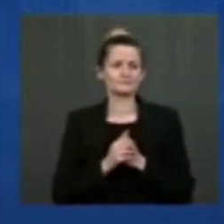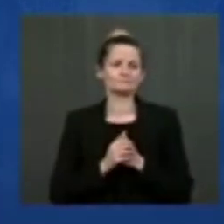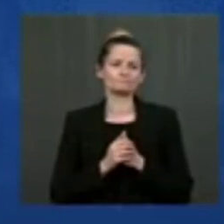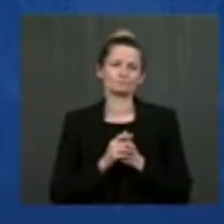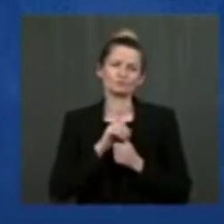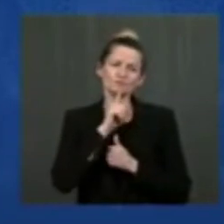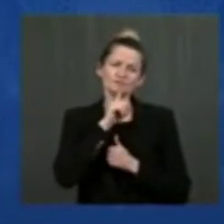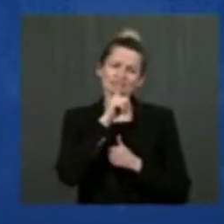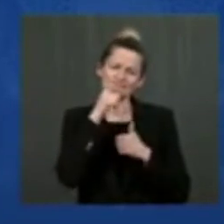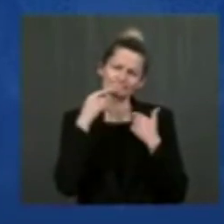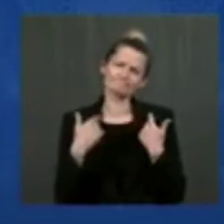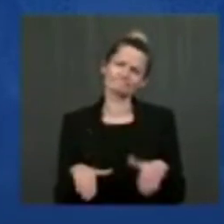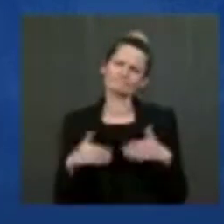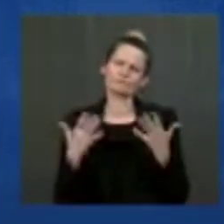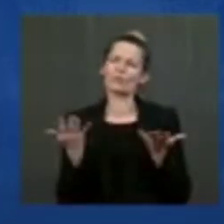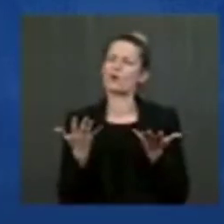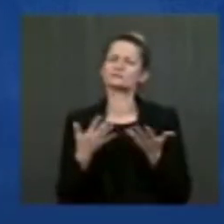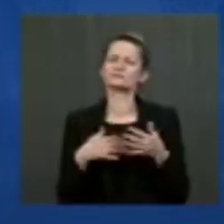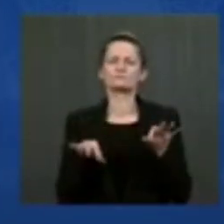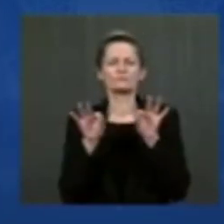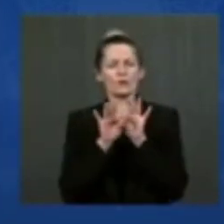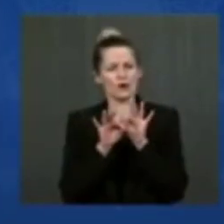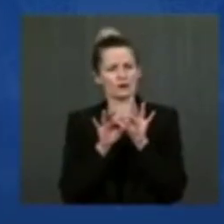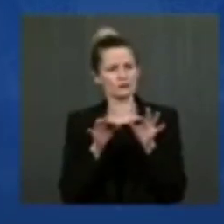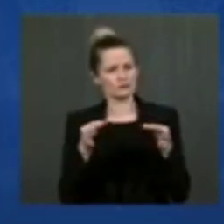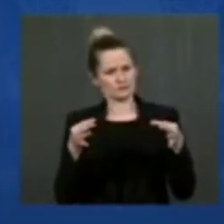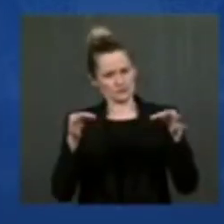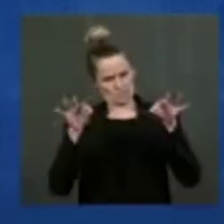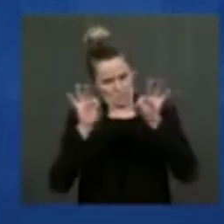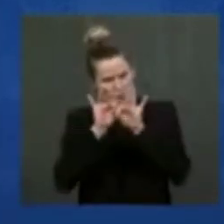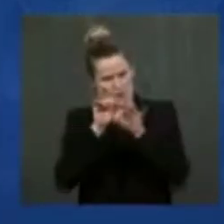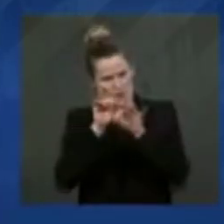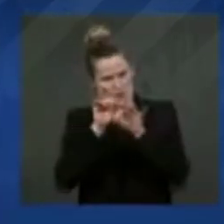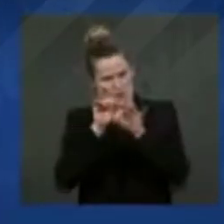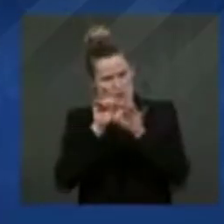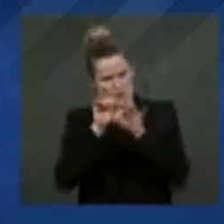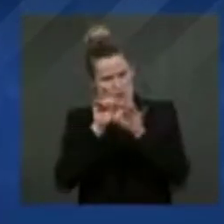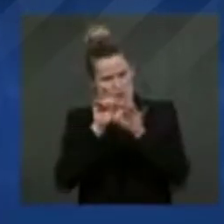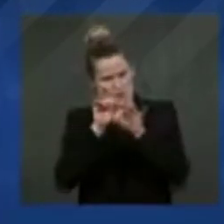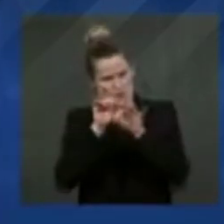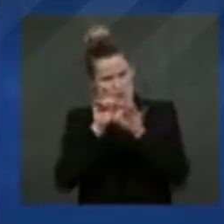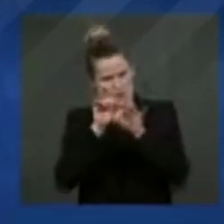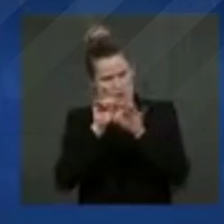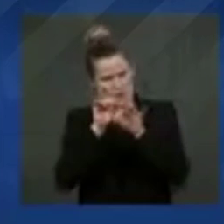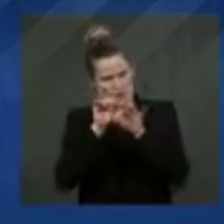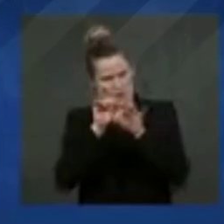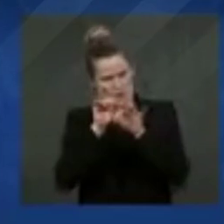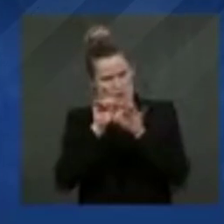what's essential is you, not a joke. You